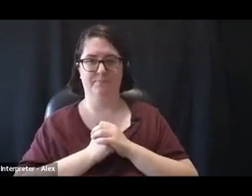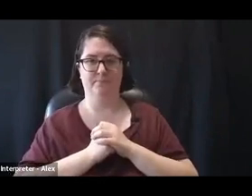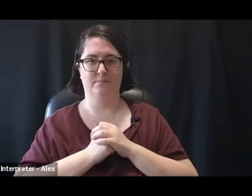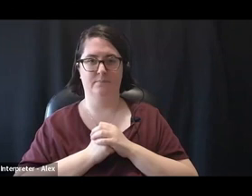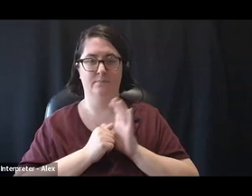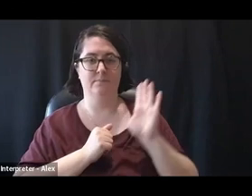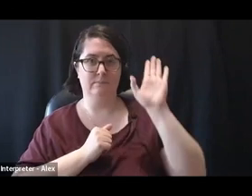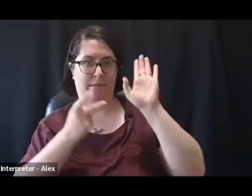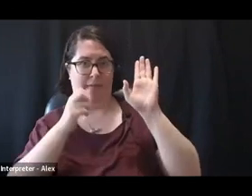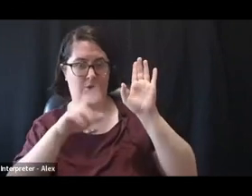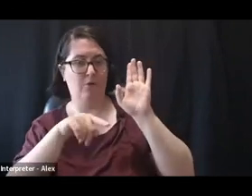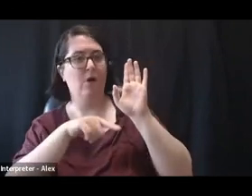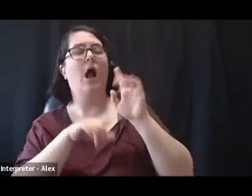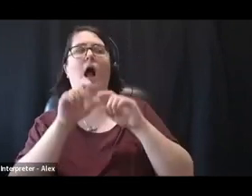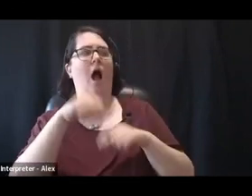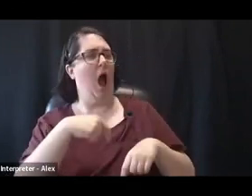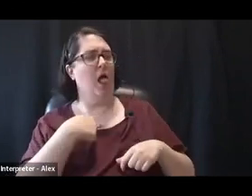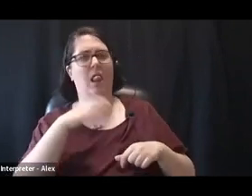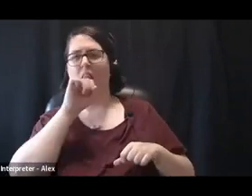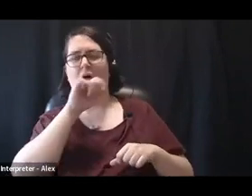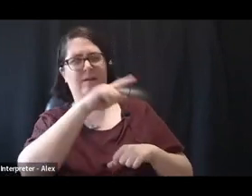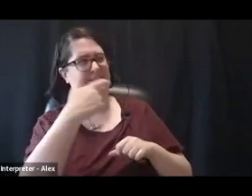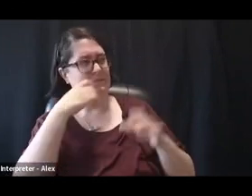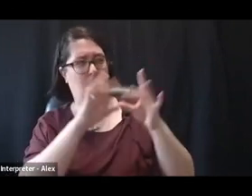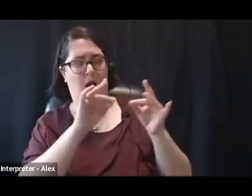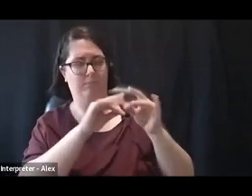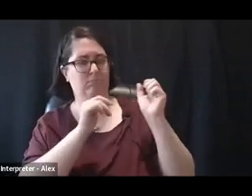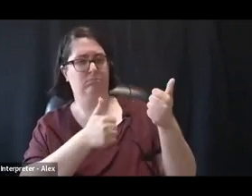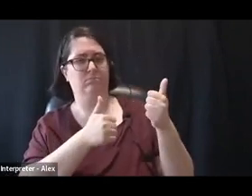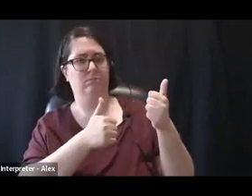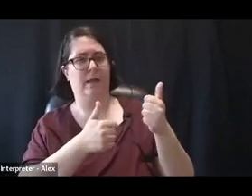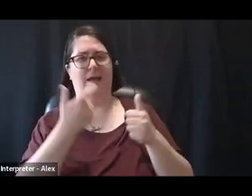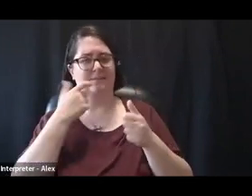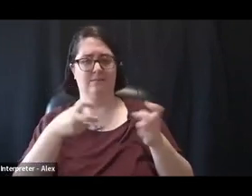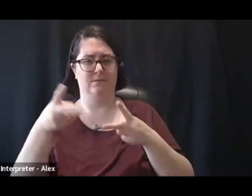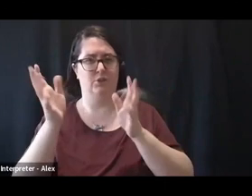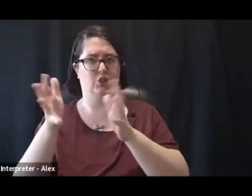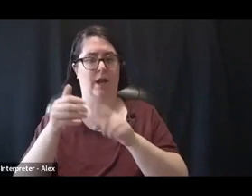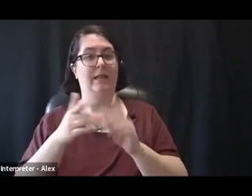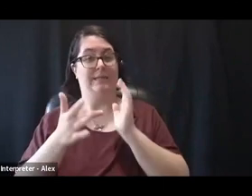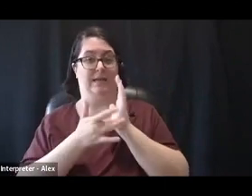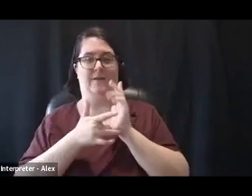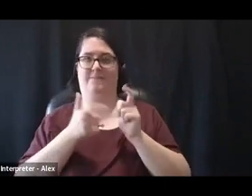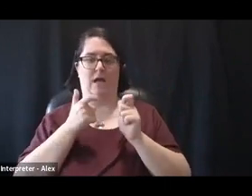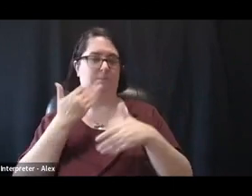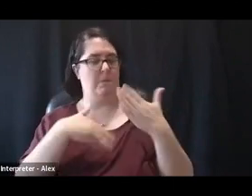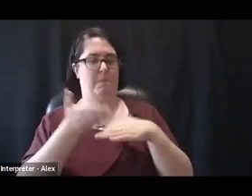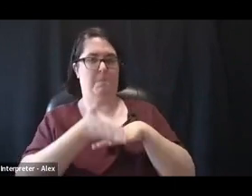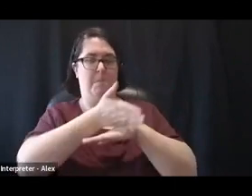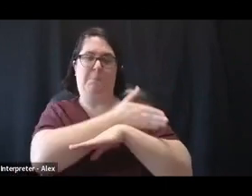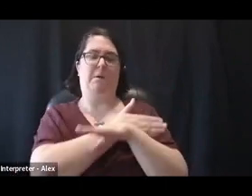I just really mm-hmm. loved what you had to say, Danielle. And I wrote in the chat, like, technology moves fast. It's really